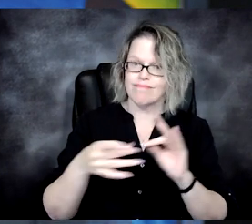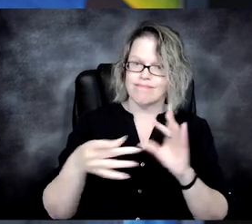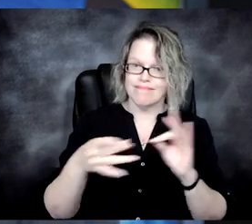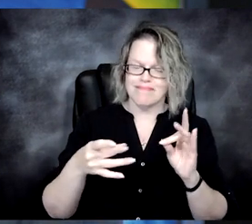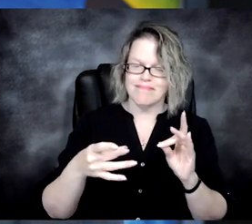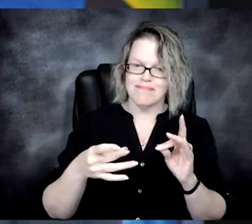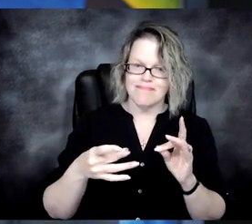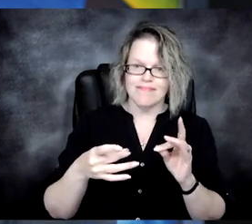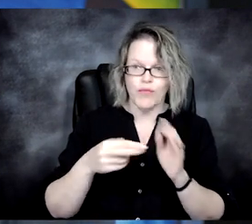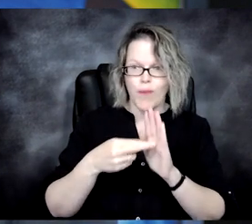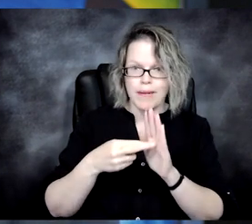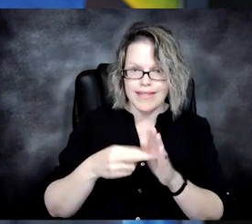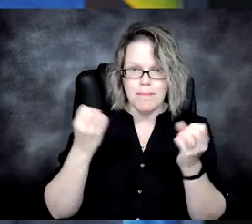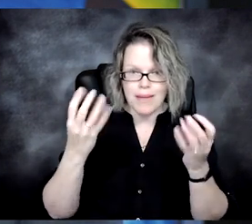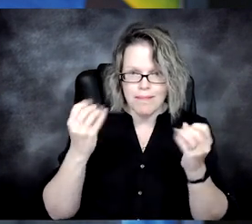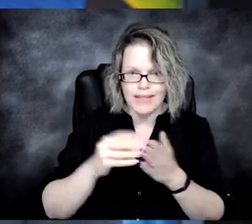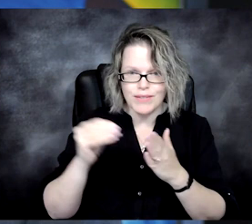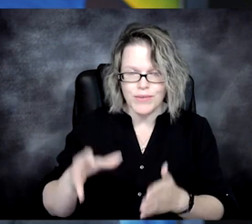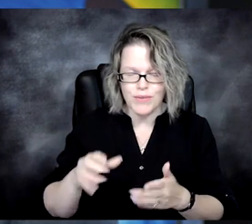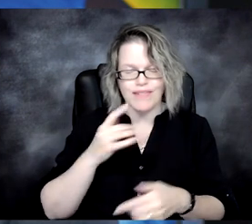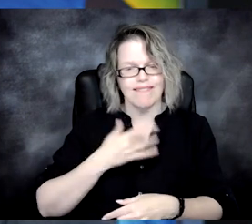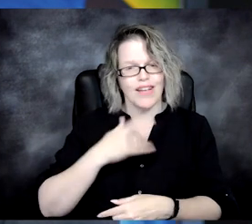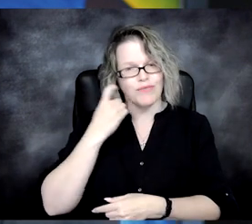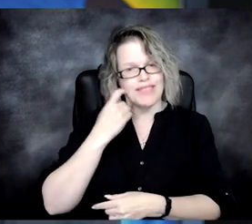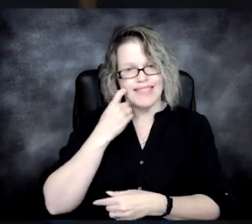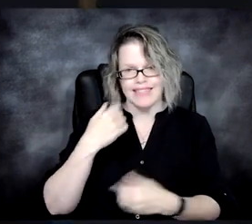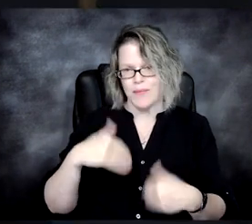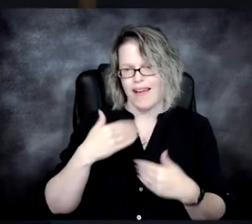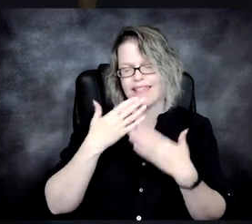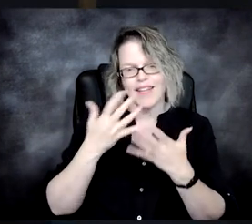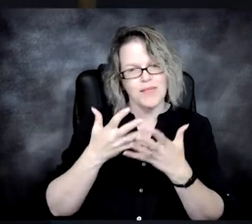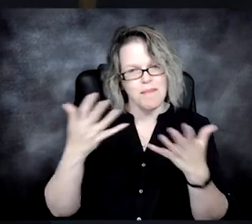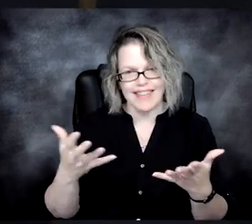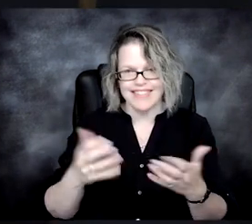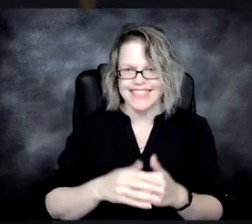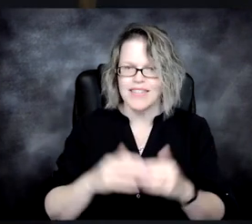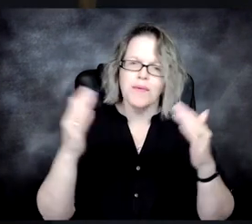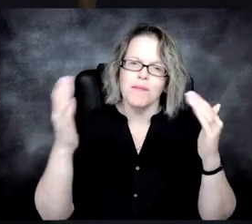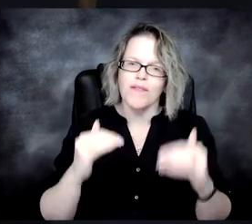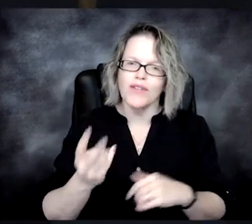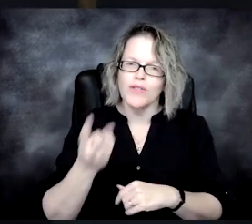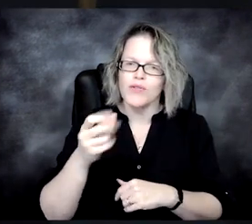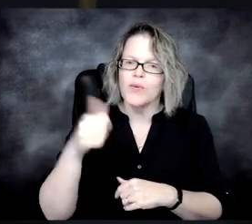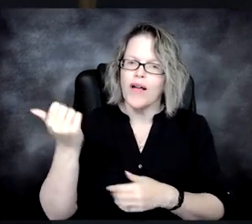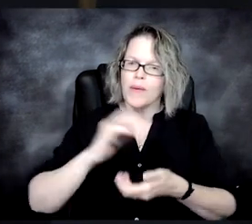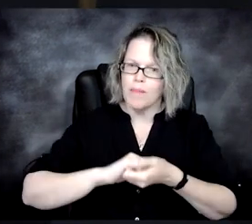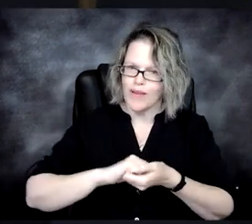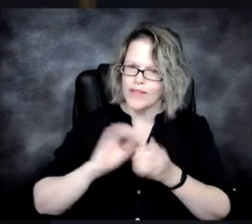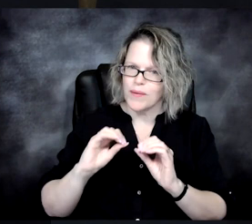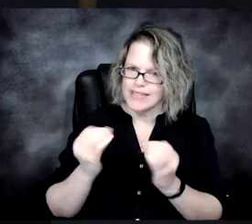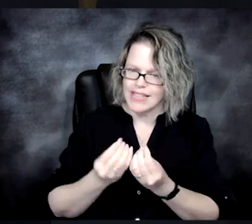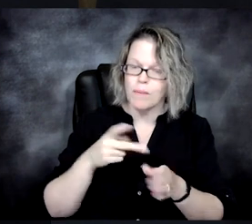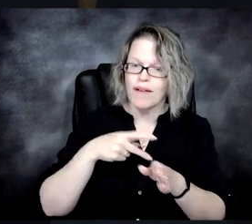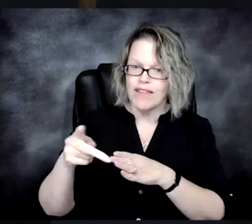millions of students who really felt that recently. So thank you so very, very much. We move on to two other partner organizations right now, the